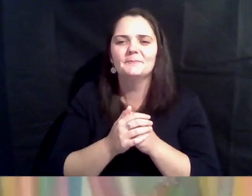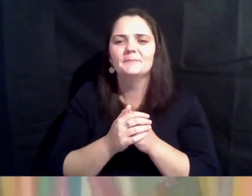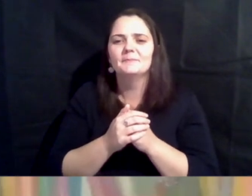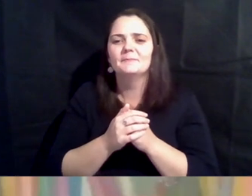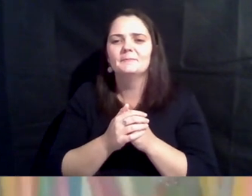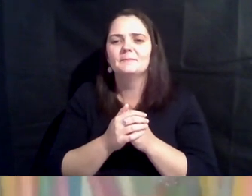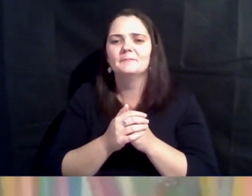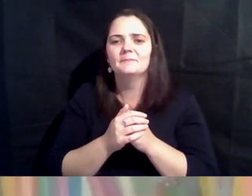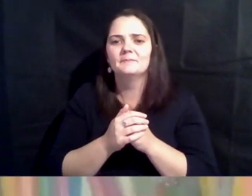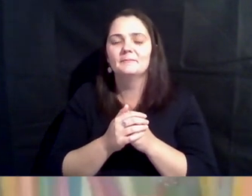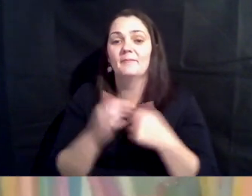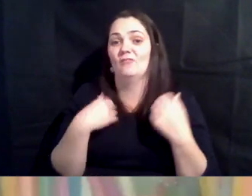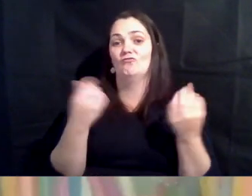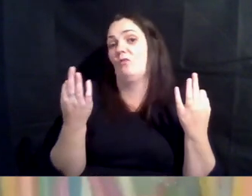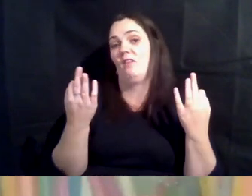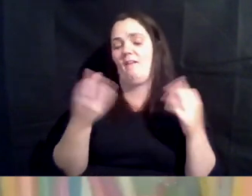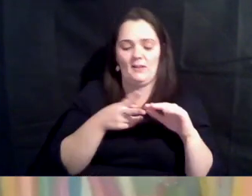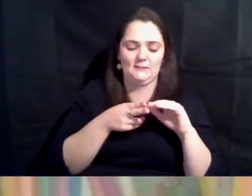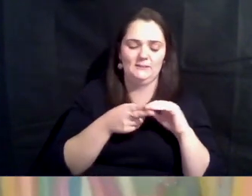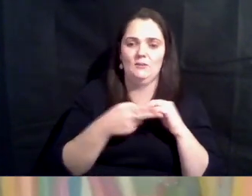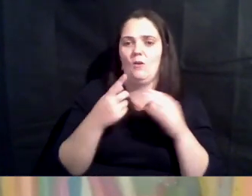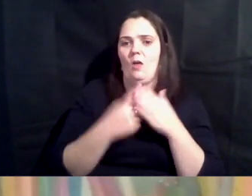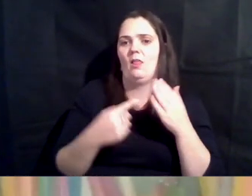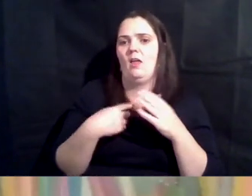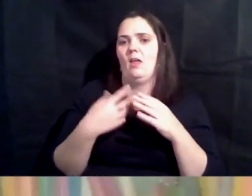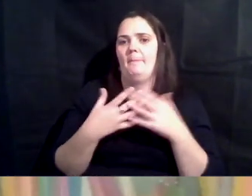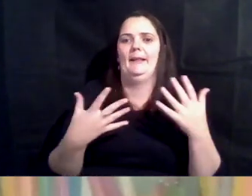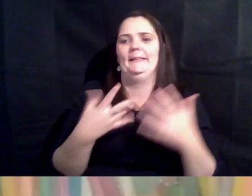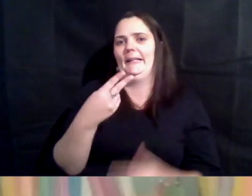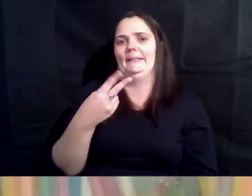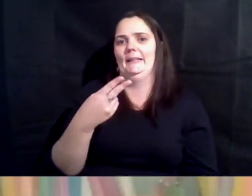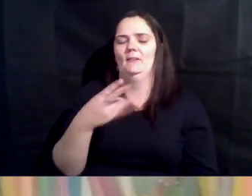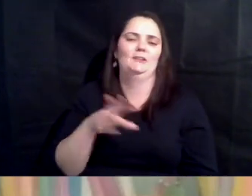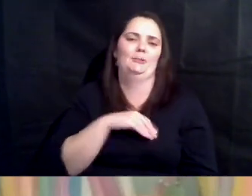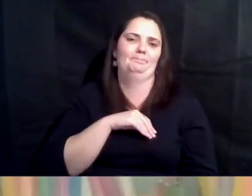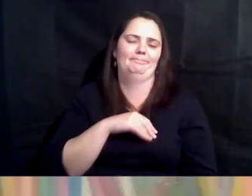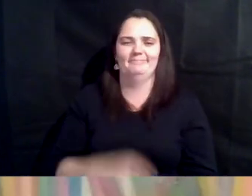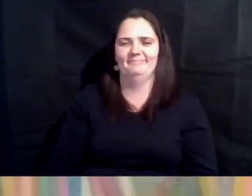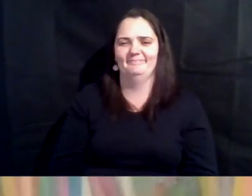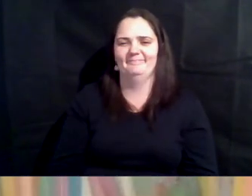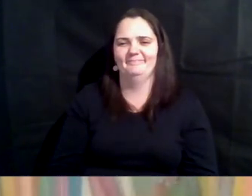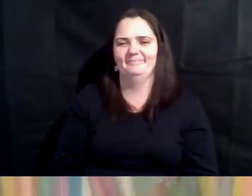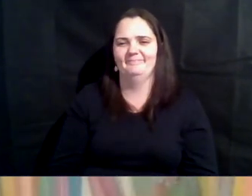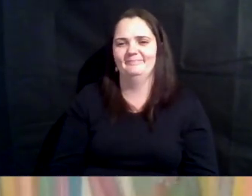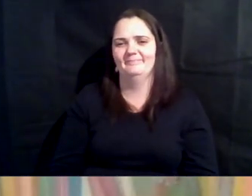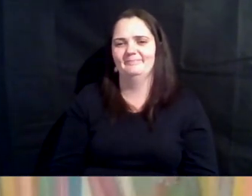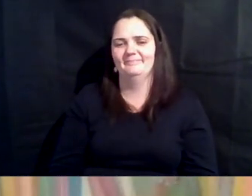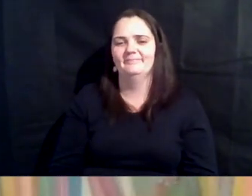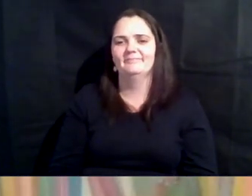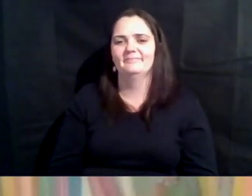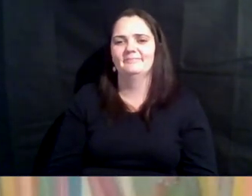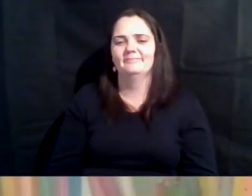But I do not have nail scissors. I have my clunky scissors here, but that's okay. We are doing what we can